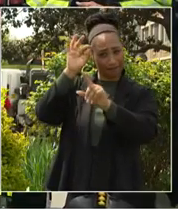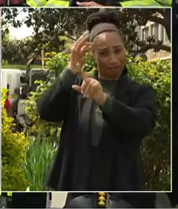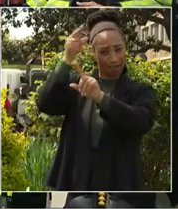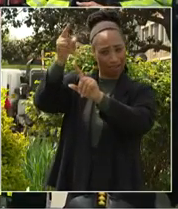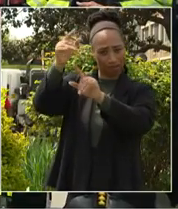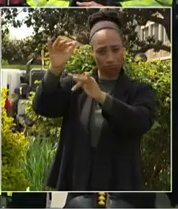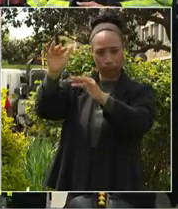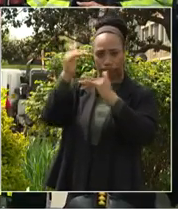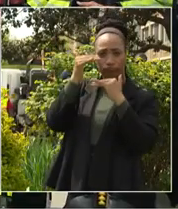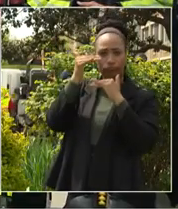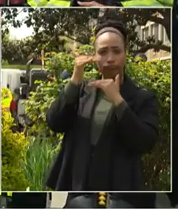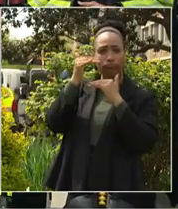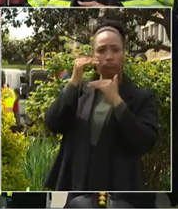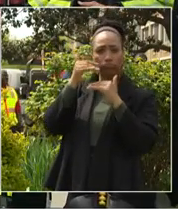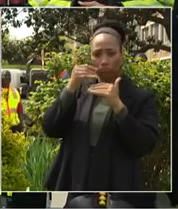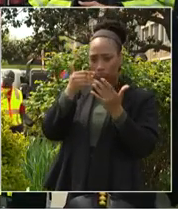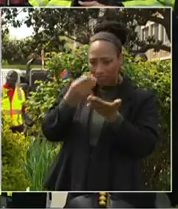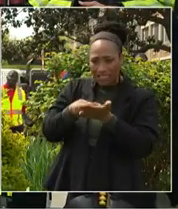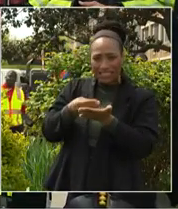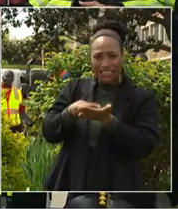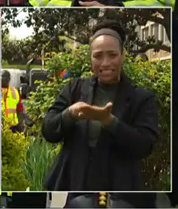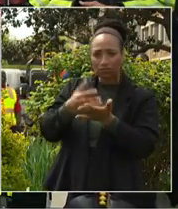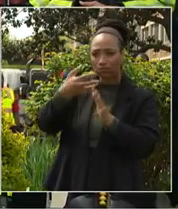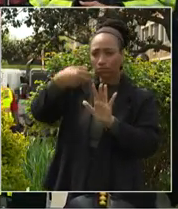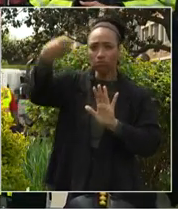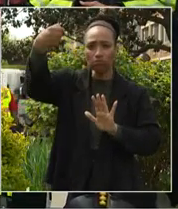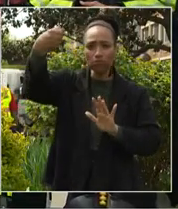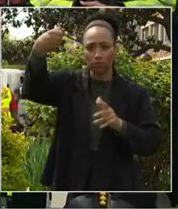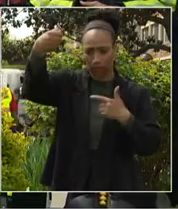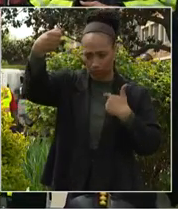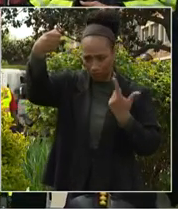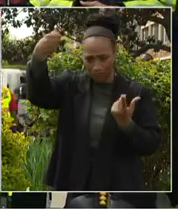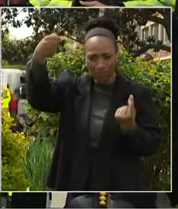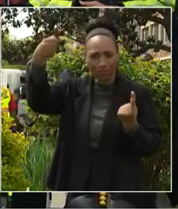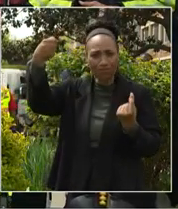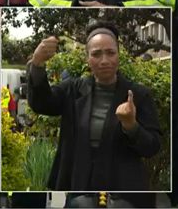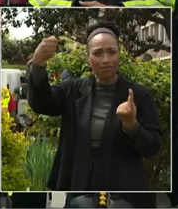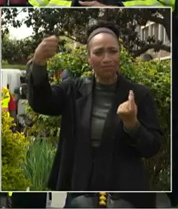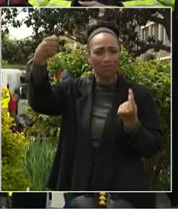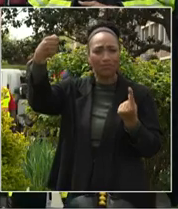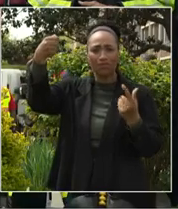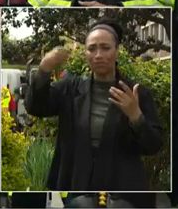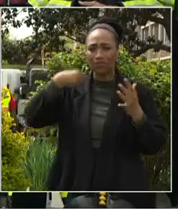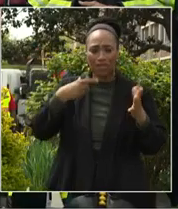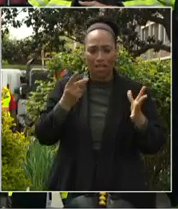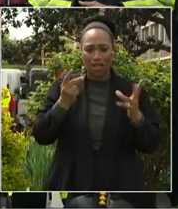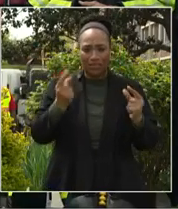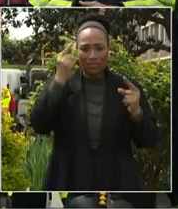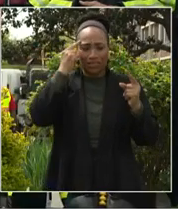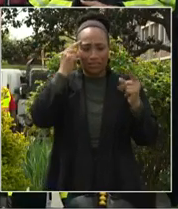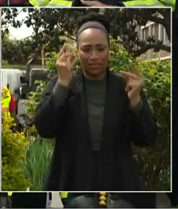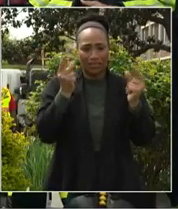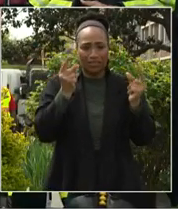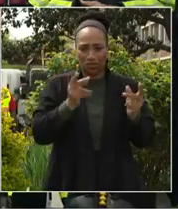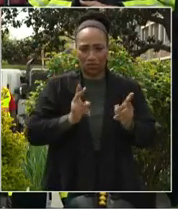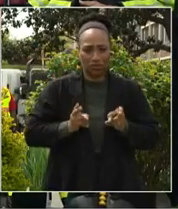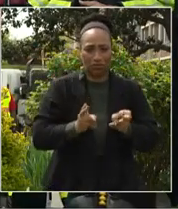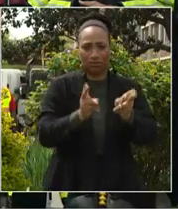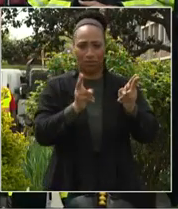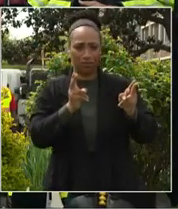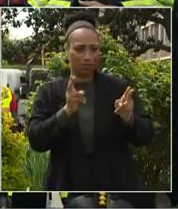own money in a rushed way, in a haphazard way almost,